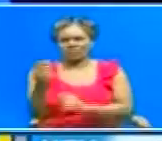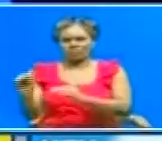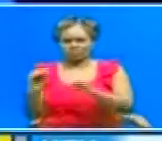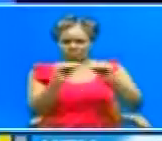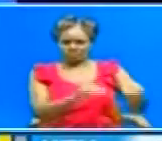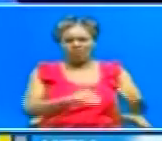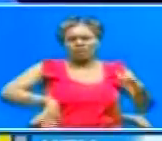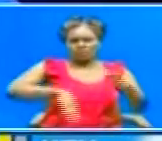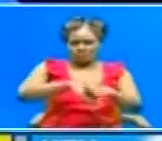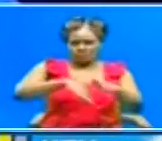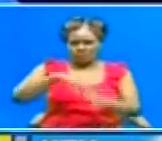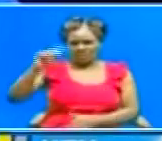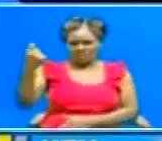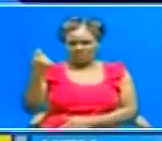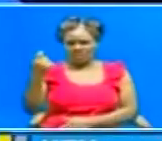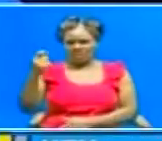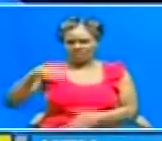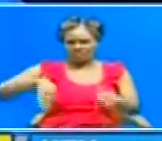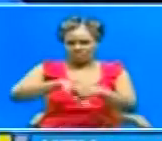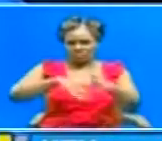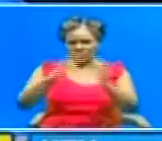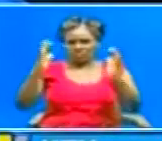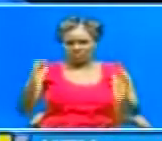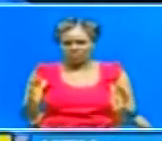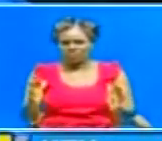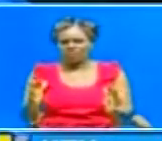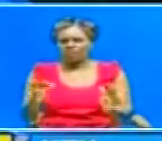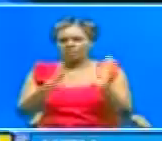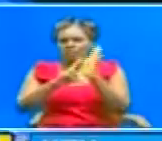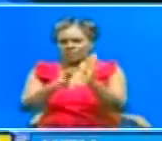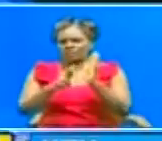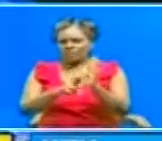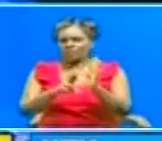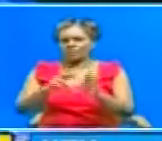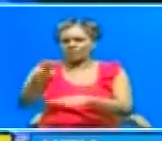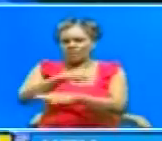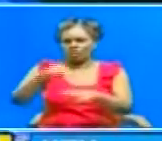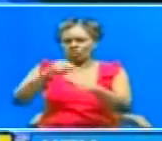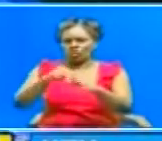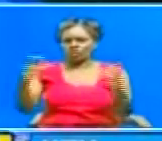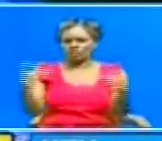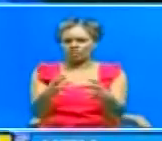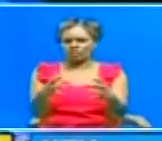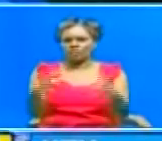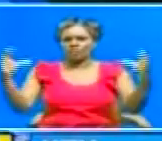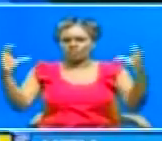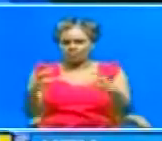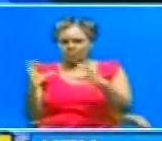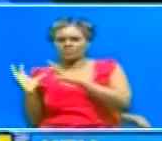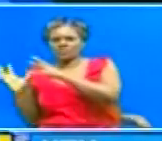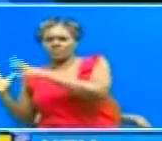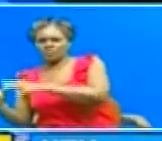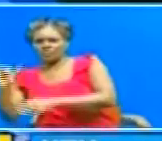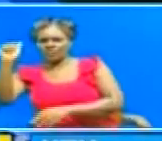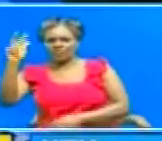Moving on. Football Kenya Federation Premier League side Posta Rangers will be represented in the national team Hrambee Stars. The club goalkeeper Ian